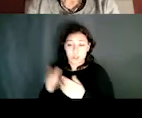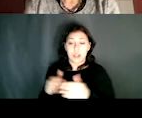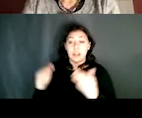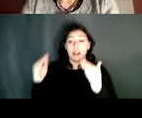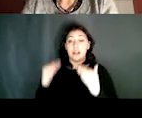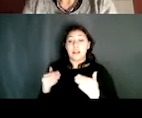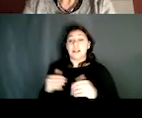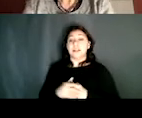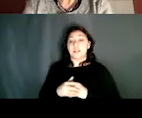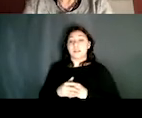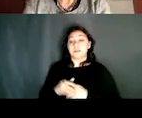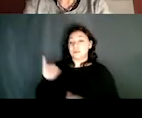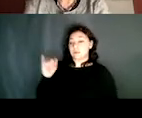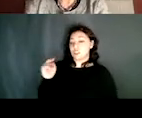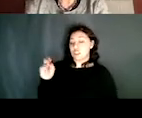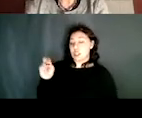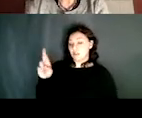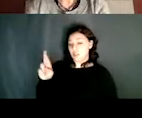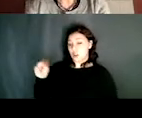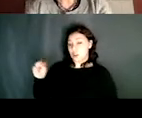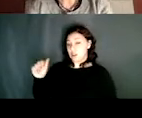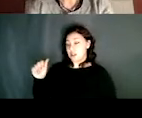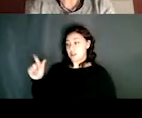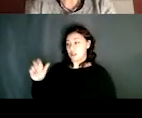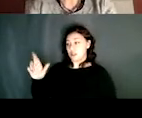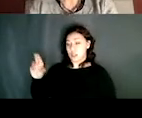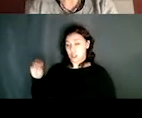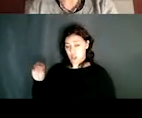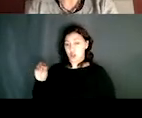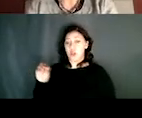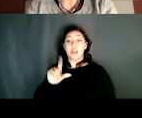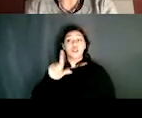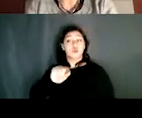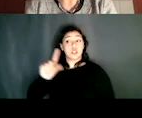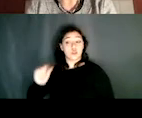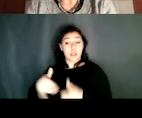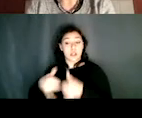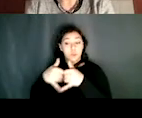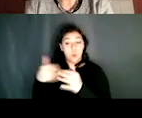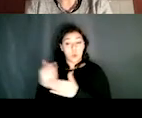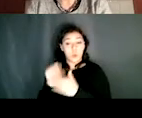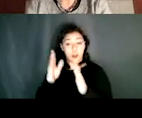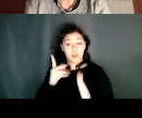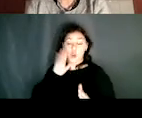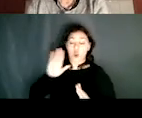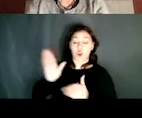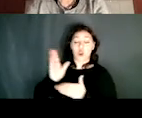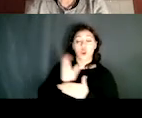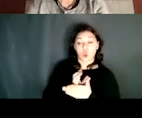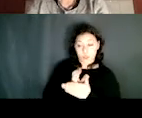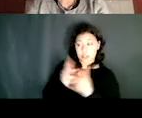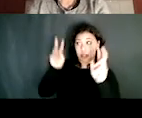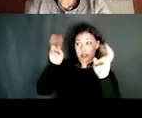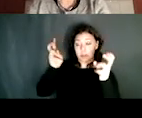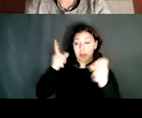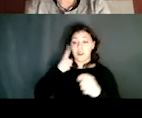Jennifer Nazareno is the 2020 winner for her teaching in courses such as intersectionality and health inequities. She is